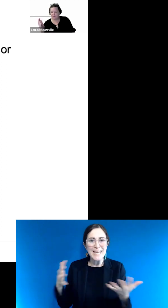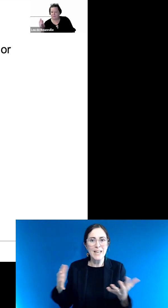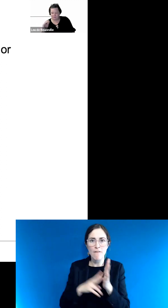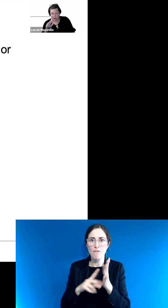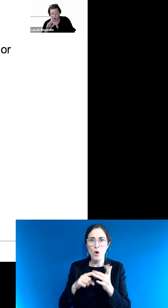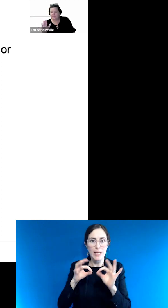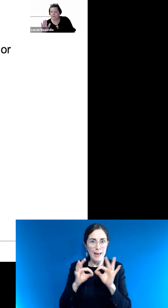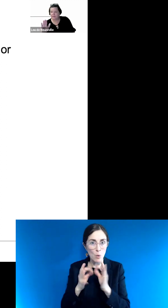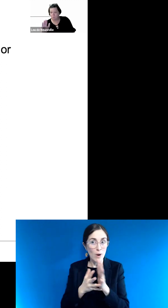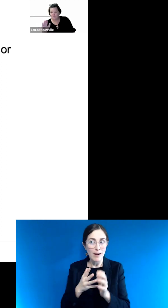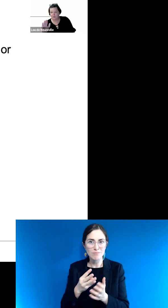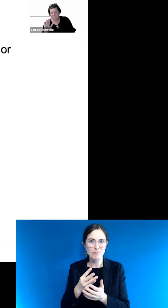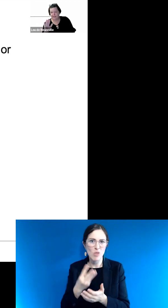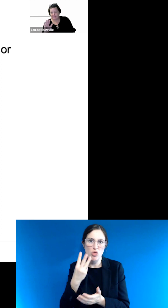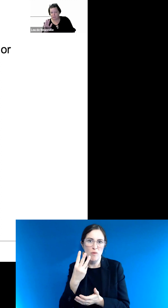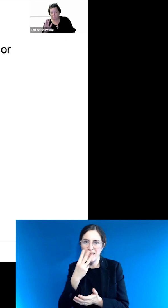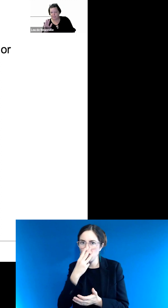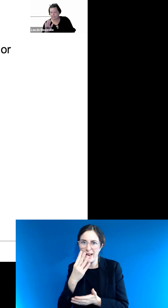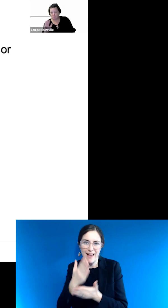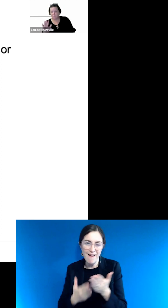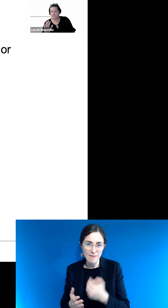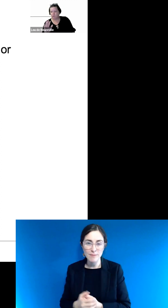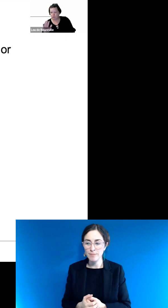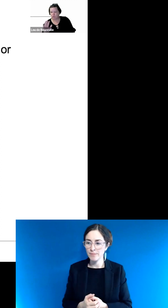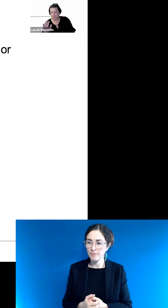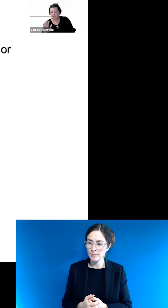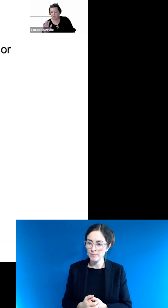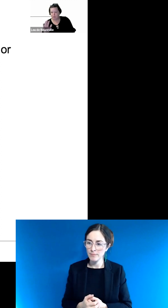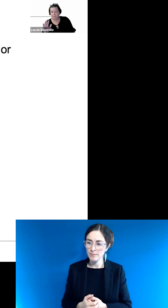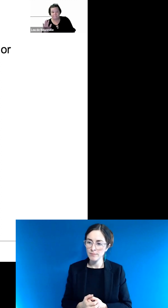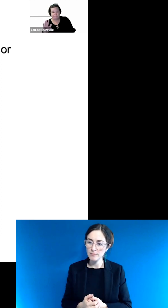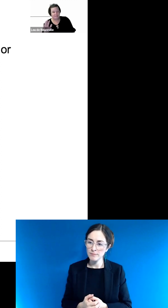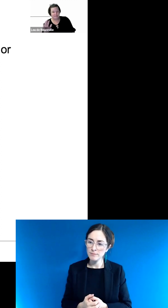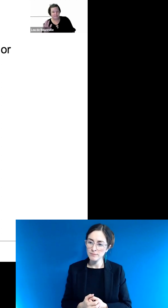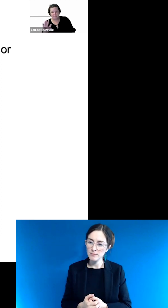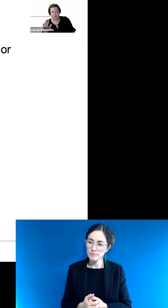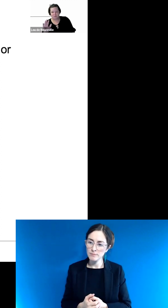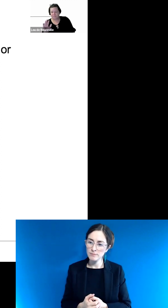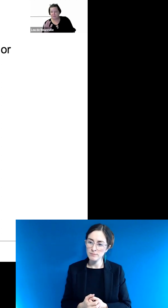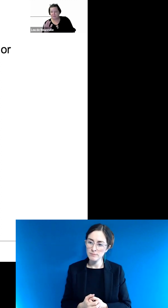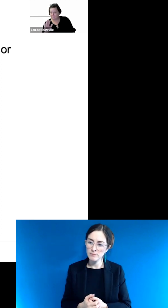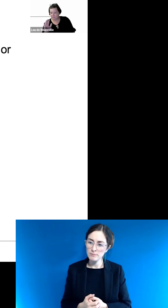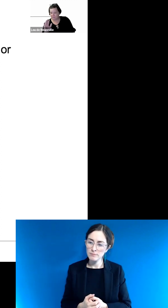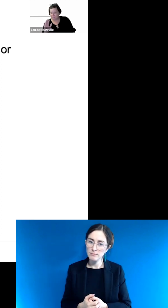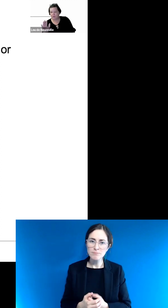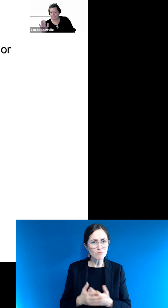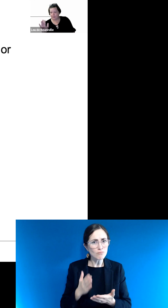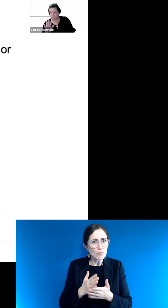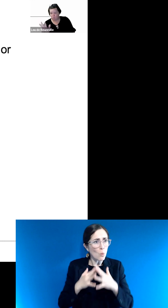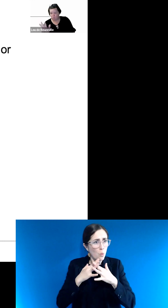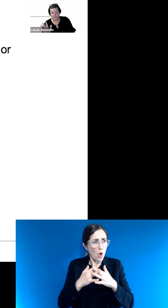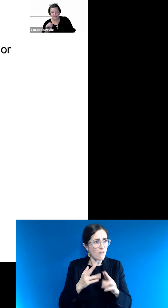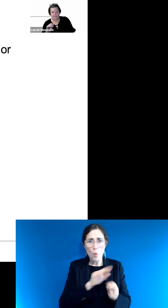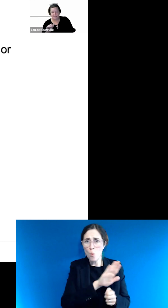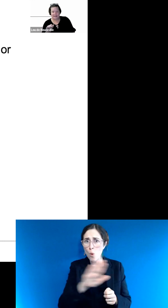So hopefully no one in this day and age hears not to even gesture with your child who's deaf, because it's very, very helpful